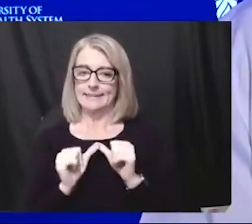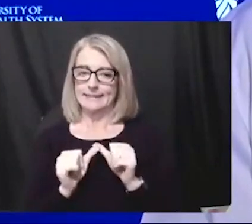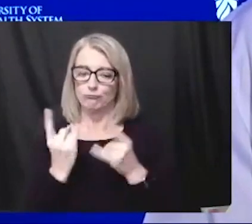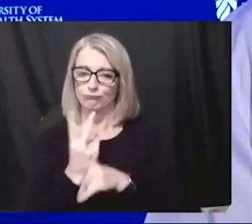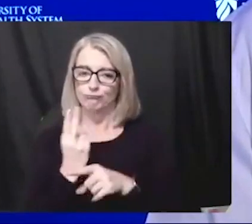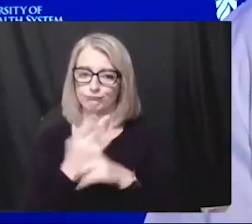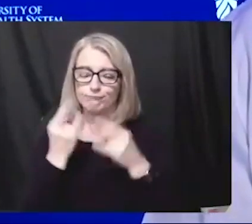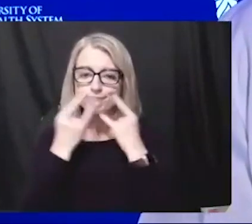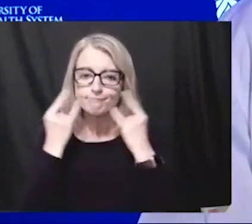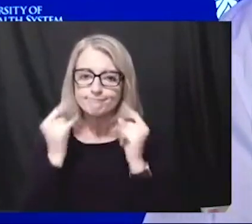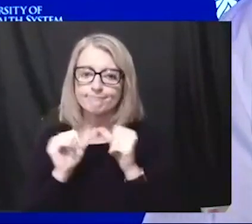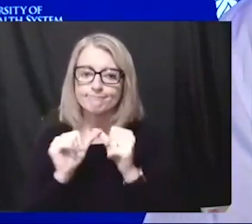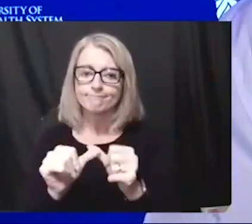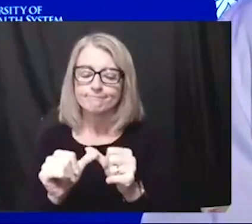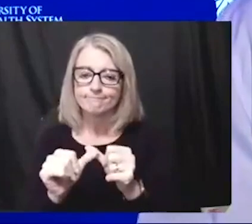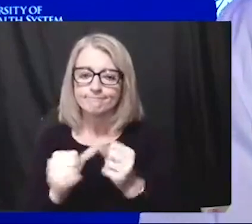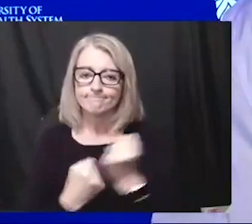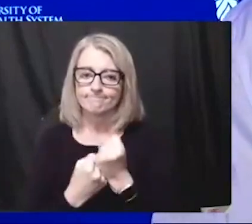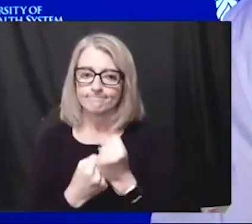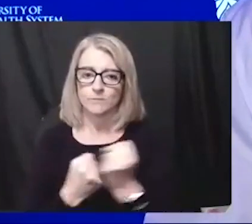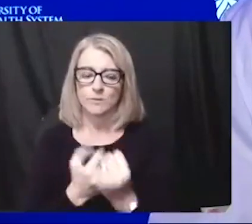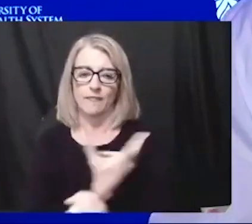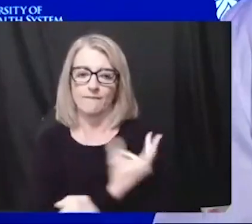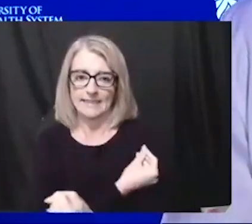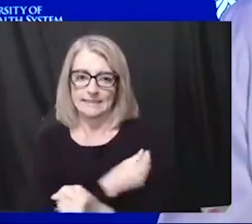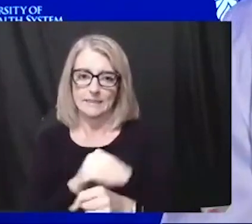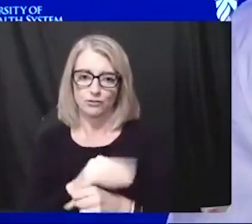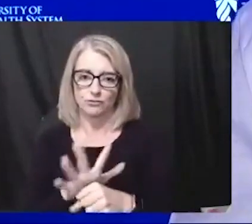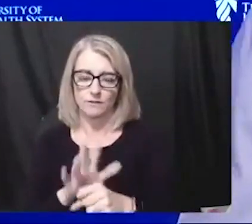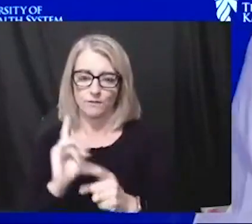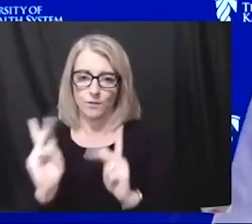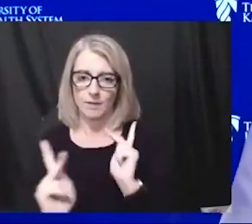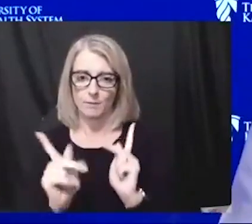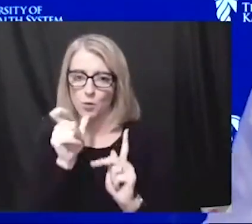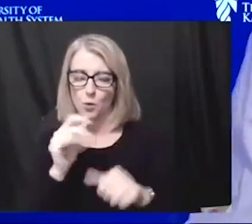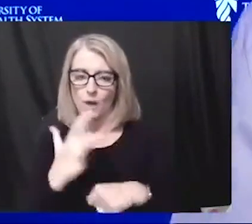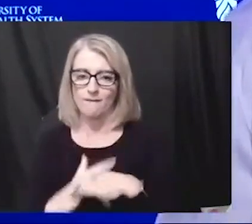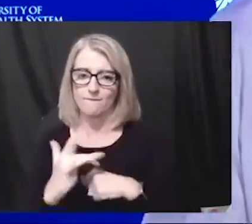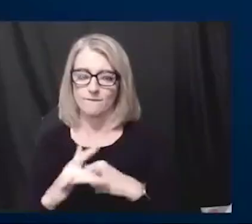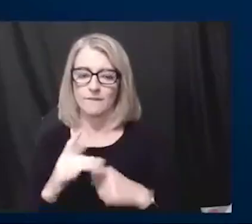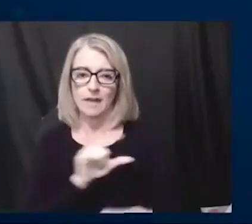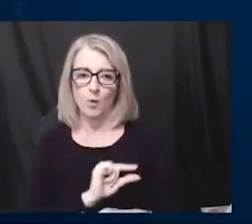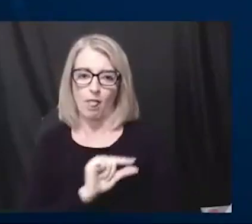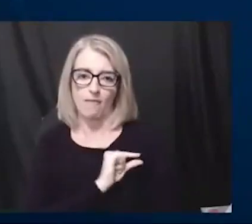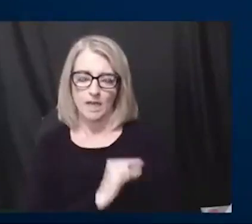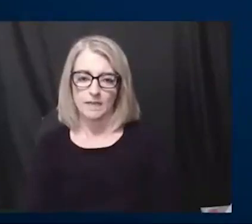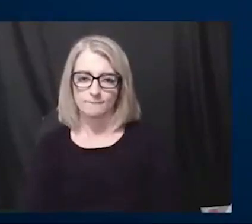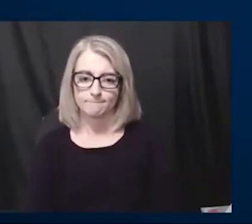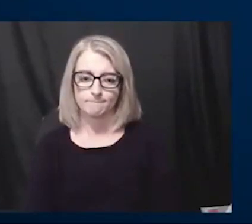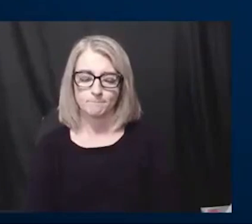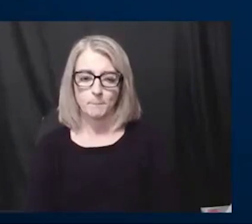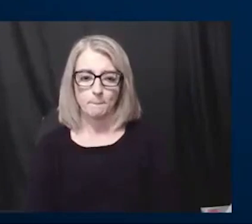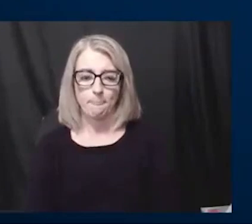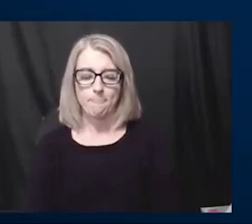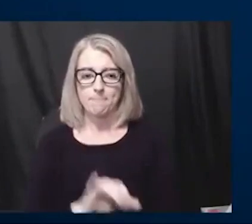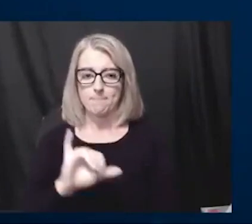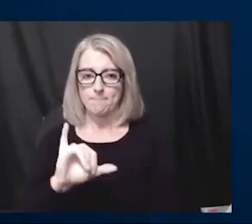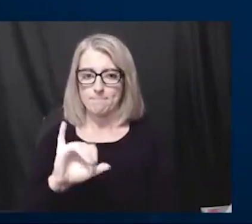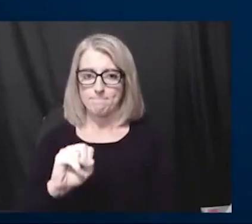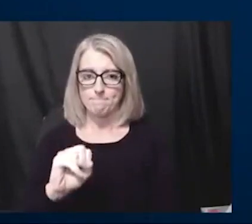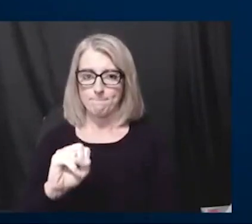dramatic decrease in hospitalizations really until late August or early September. So when you're in the throes of that and you are living in that community and